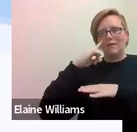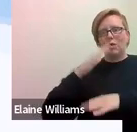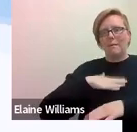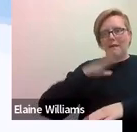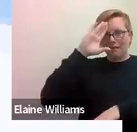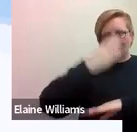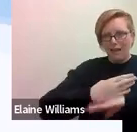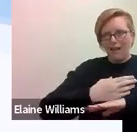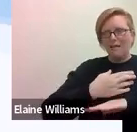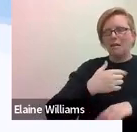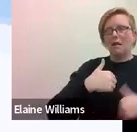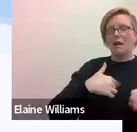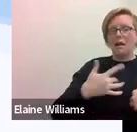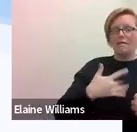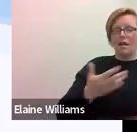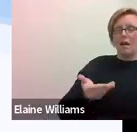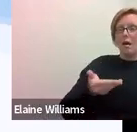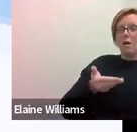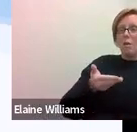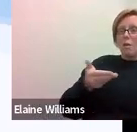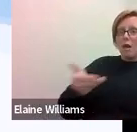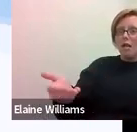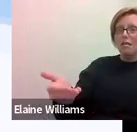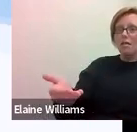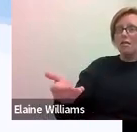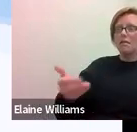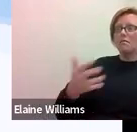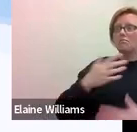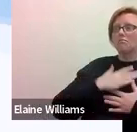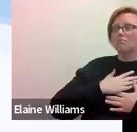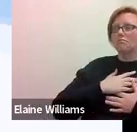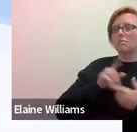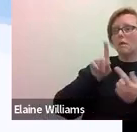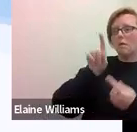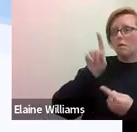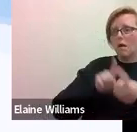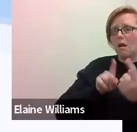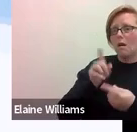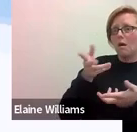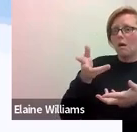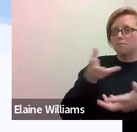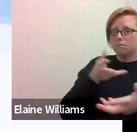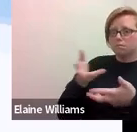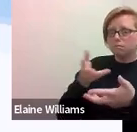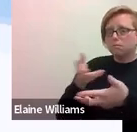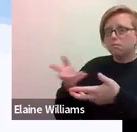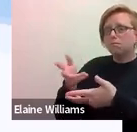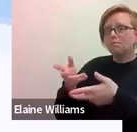like really welcomed and having more individual time to talk versus just an open